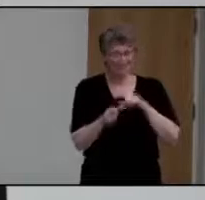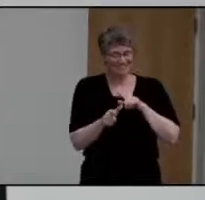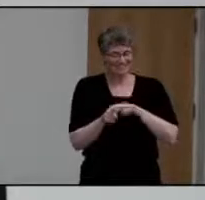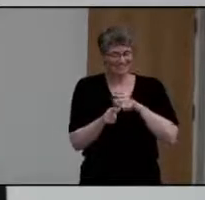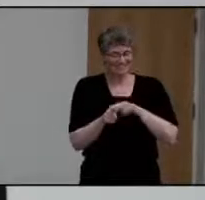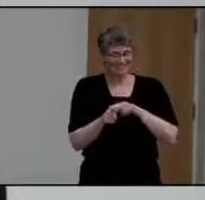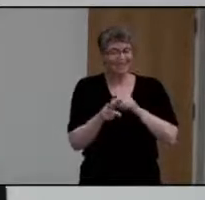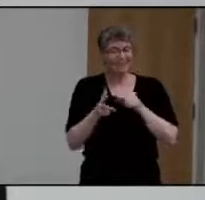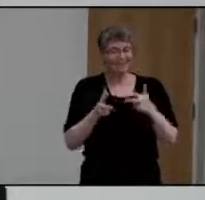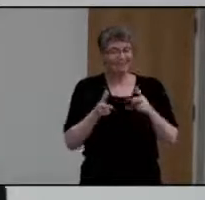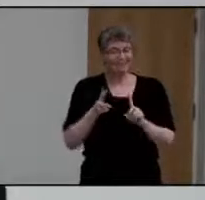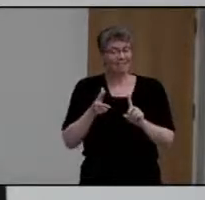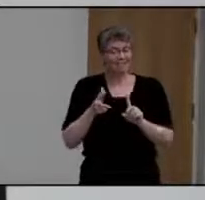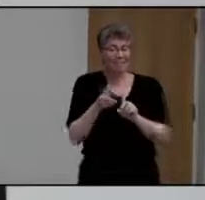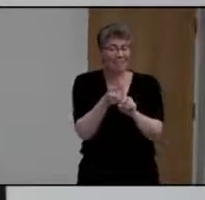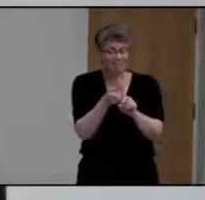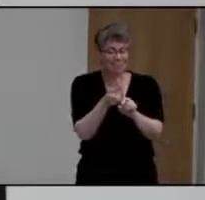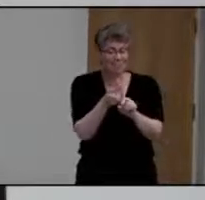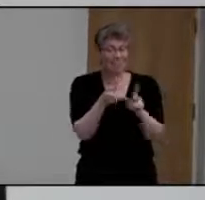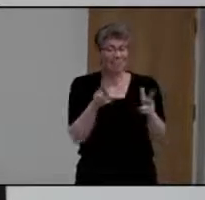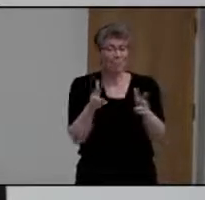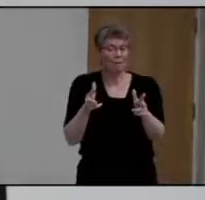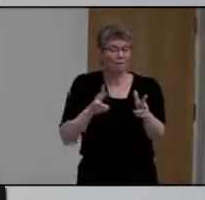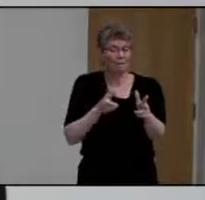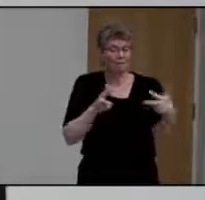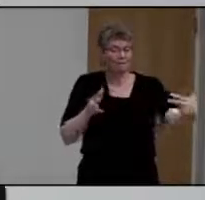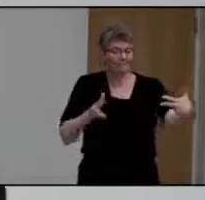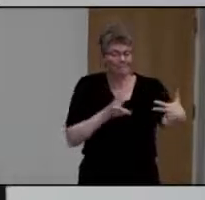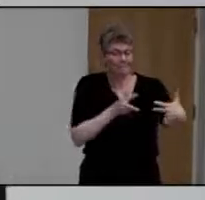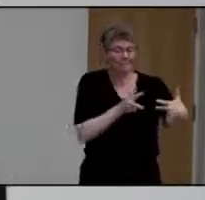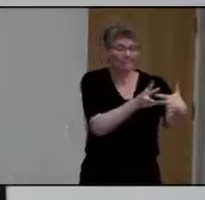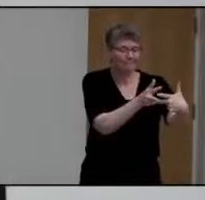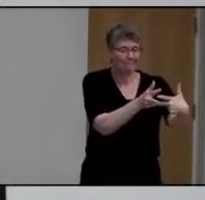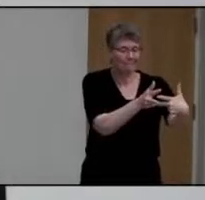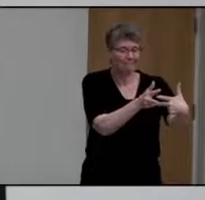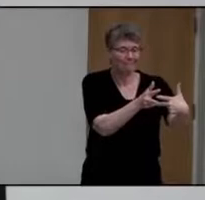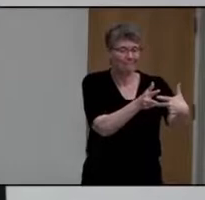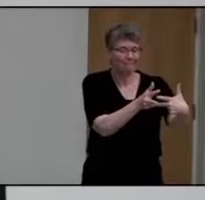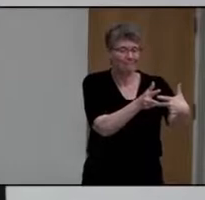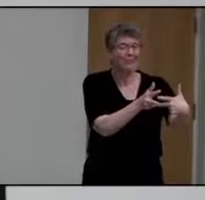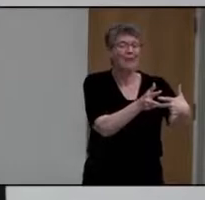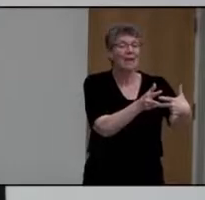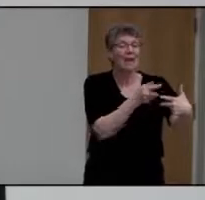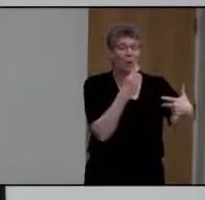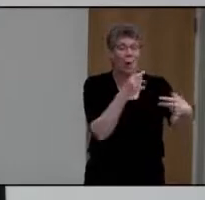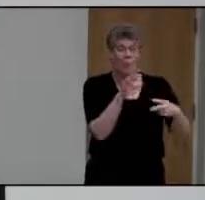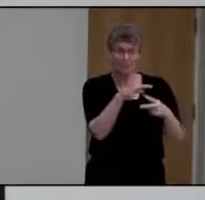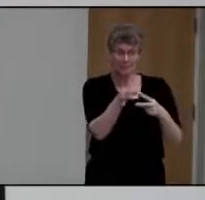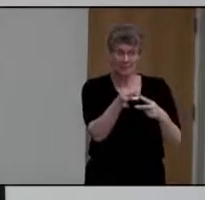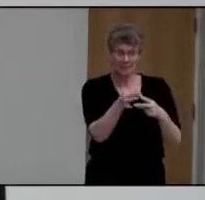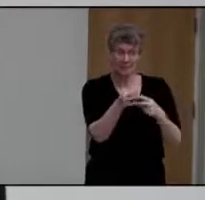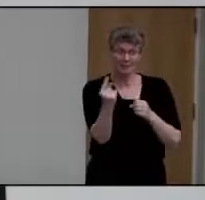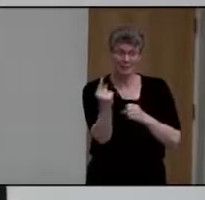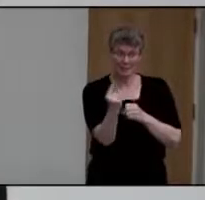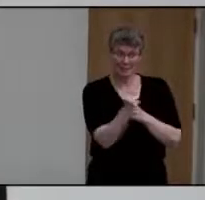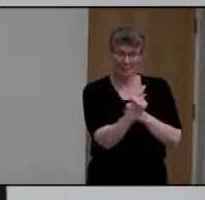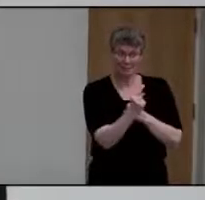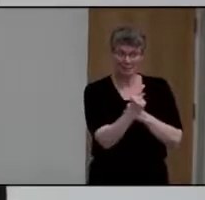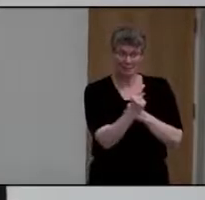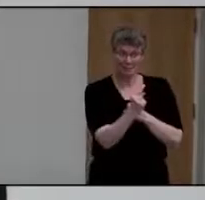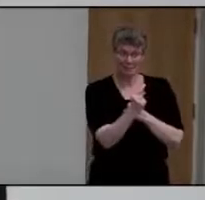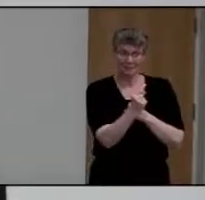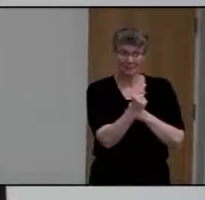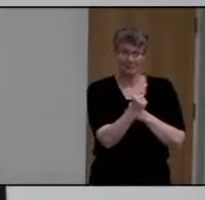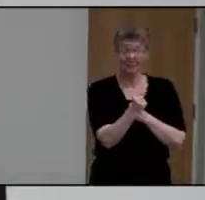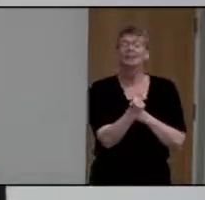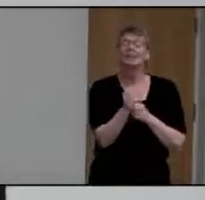or destroying the car or killing the people in front of the car. And it's kind of weird because obviously the numbers are